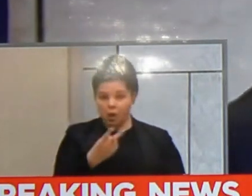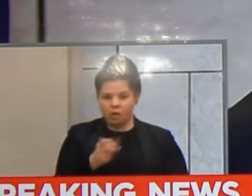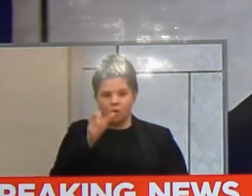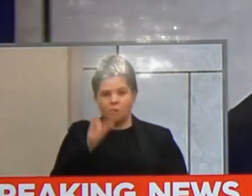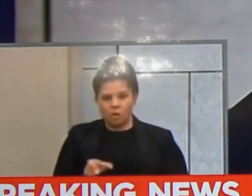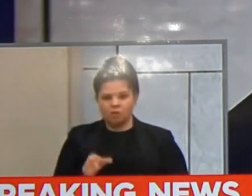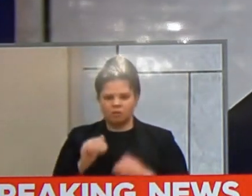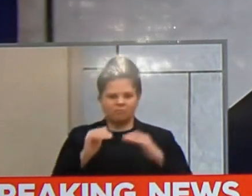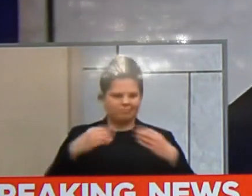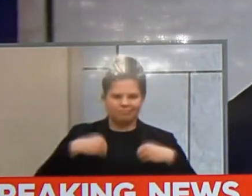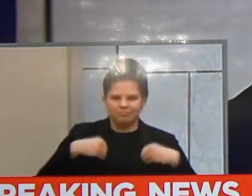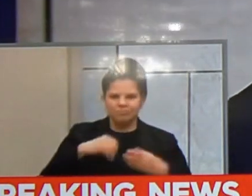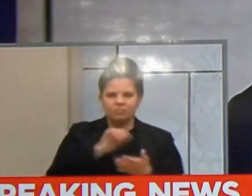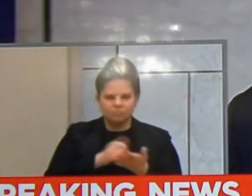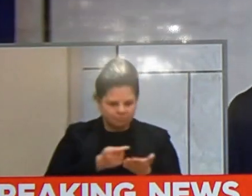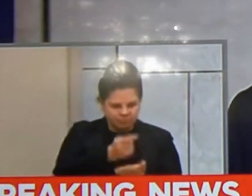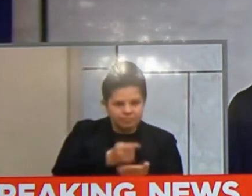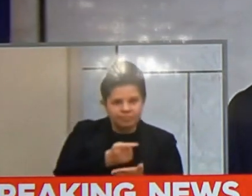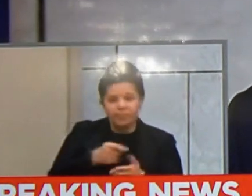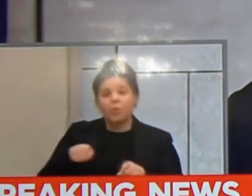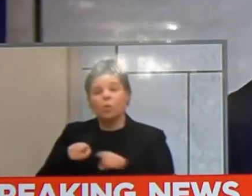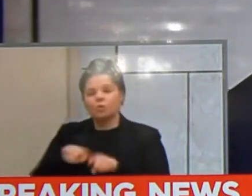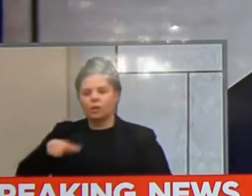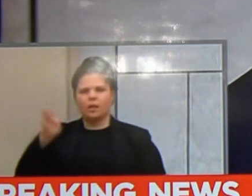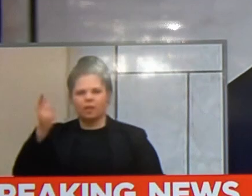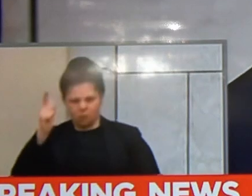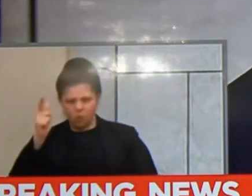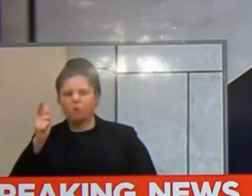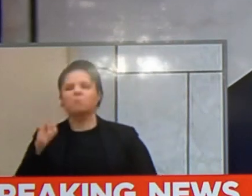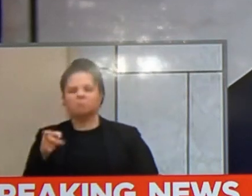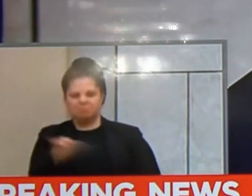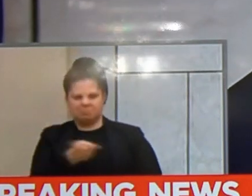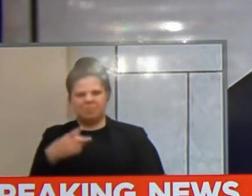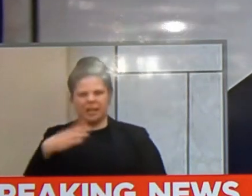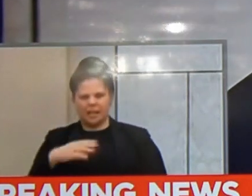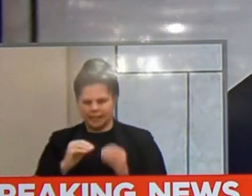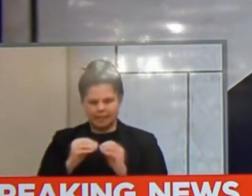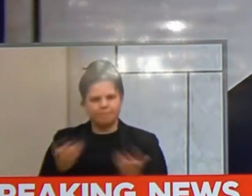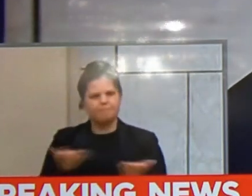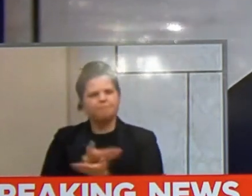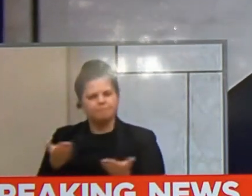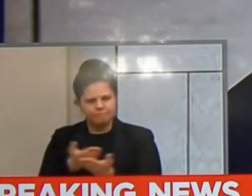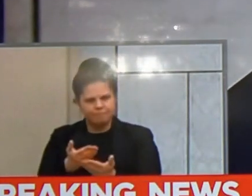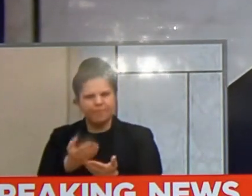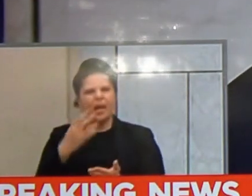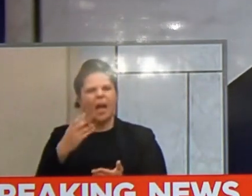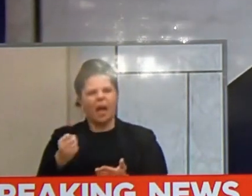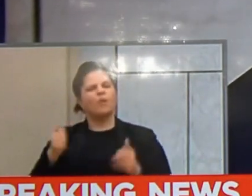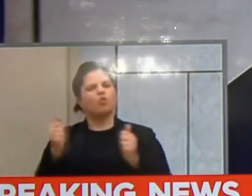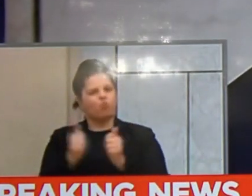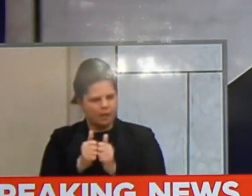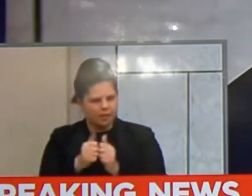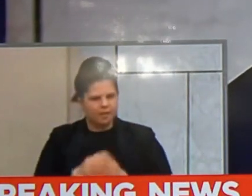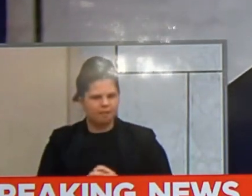a proportionality principle that needs to be in this code. And that proportionality principle is simply this,